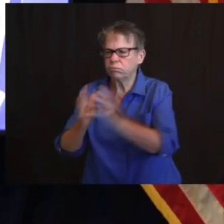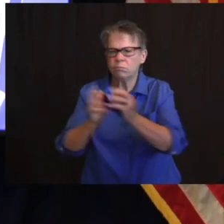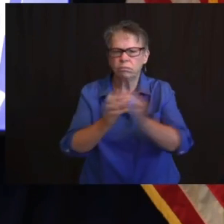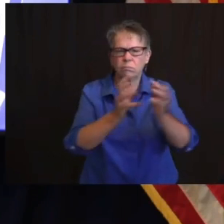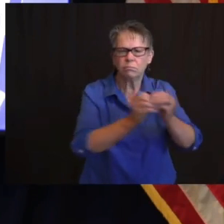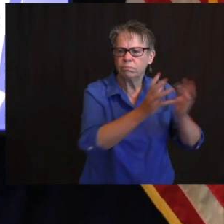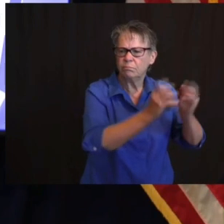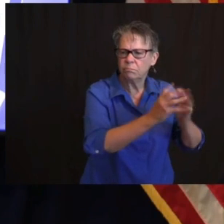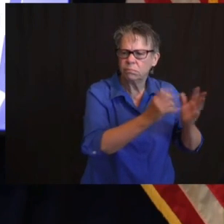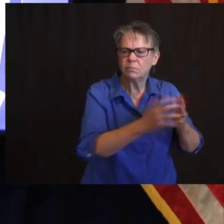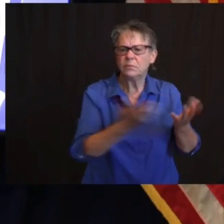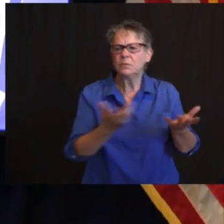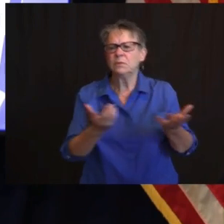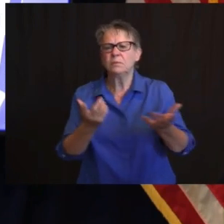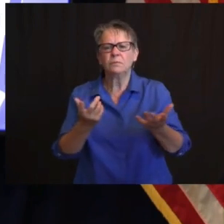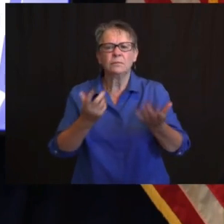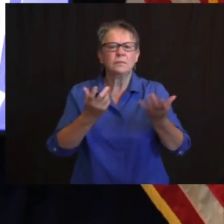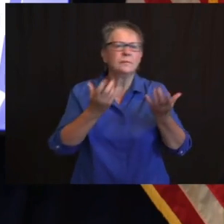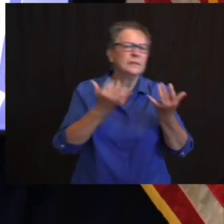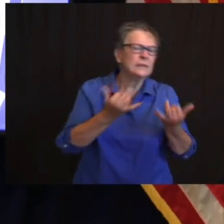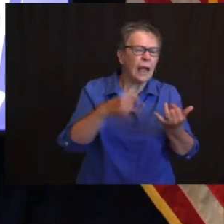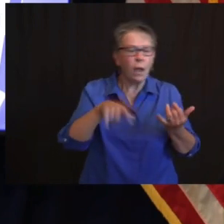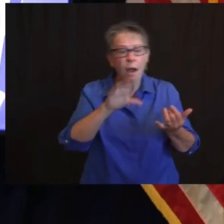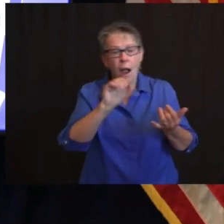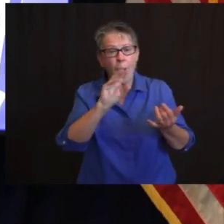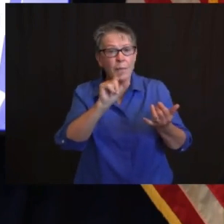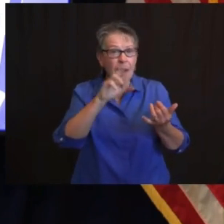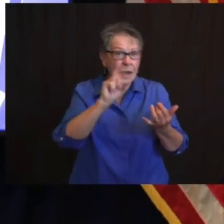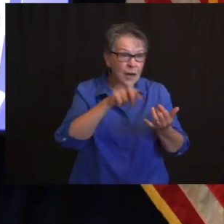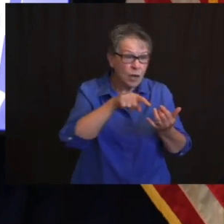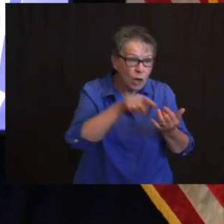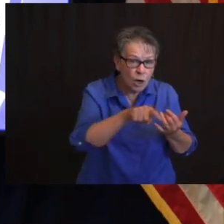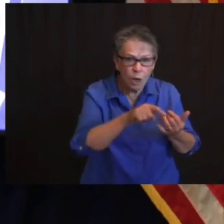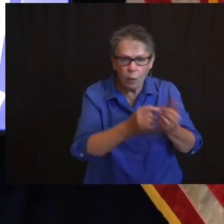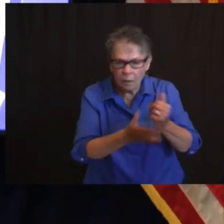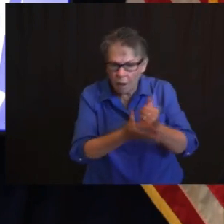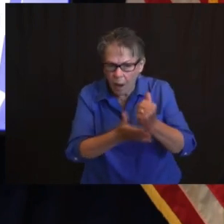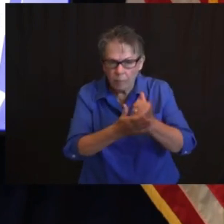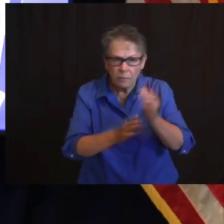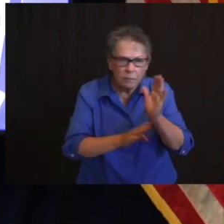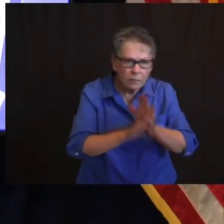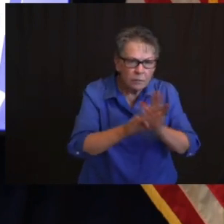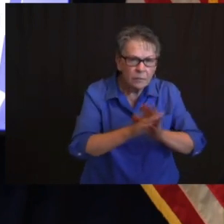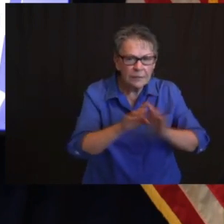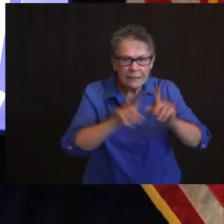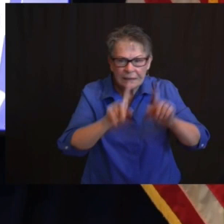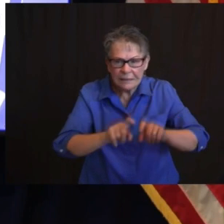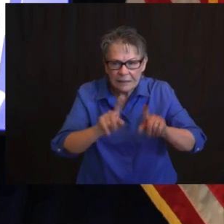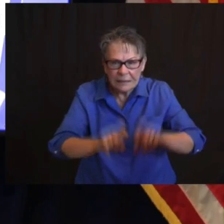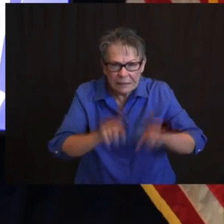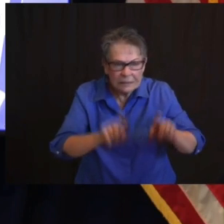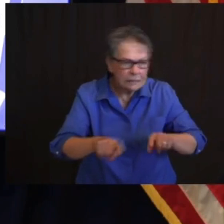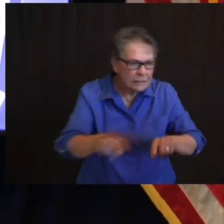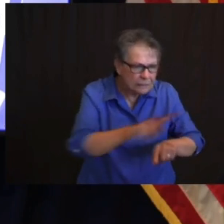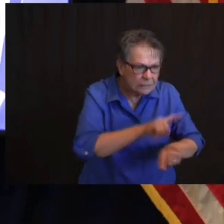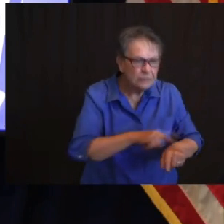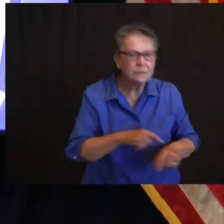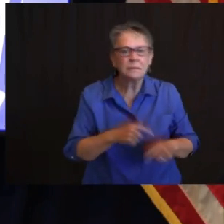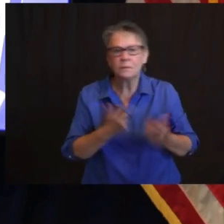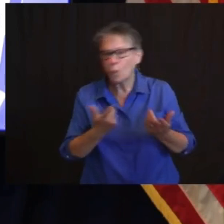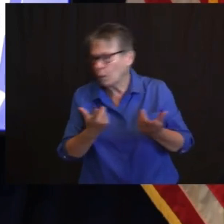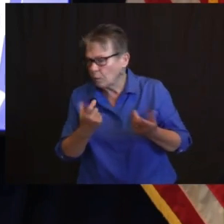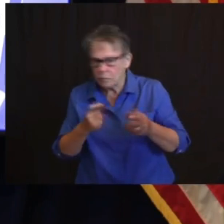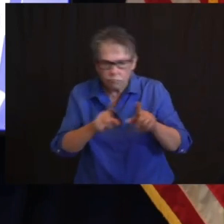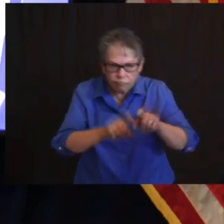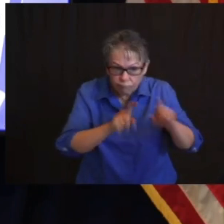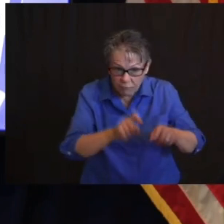County Department of Health and Human Services and also health departments in Essex County. 6 additional counties